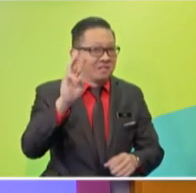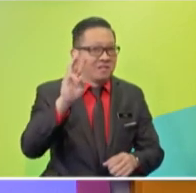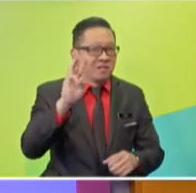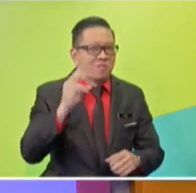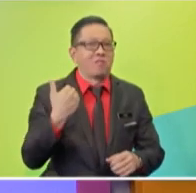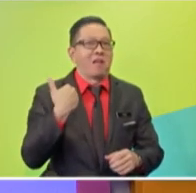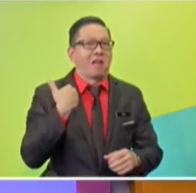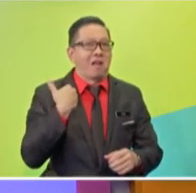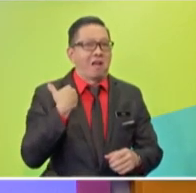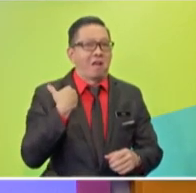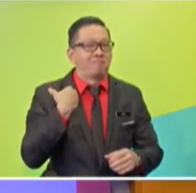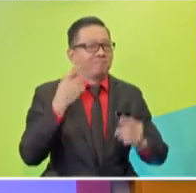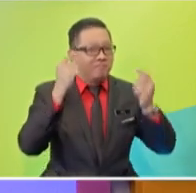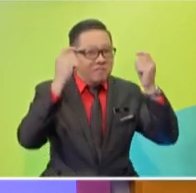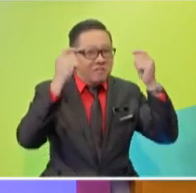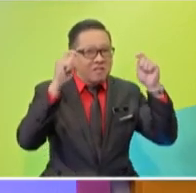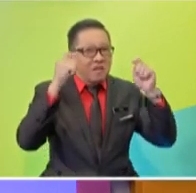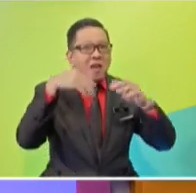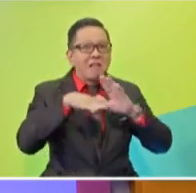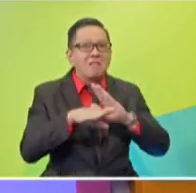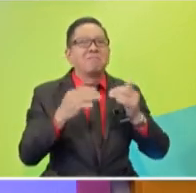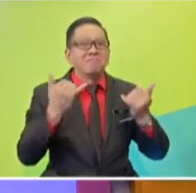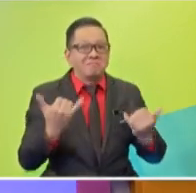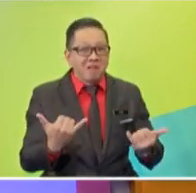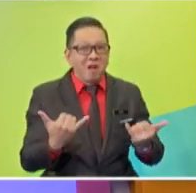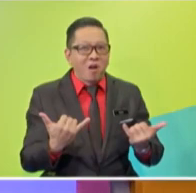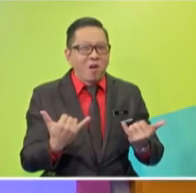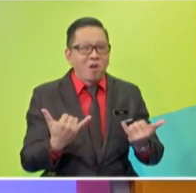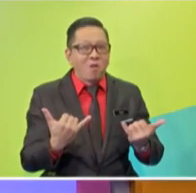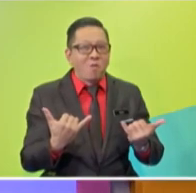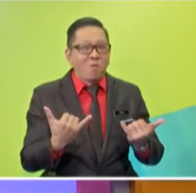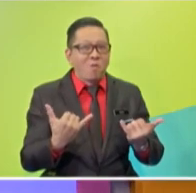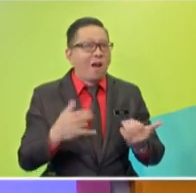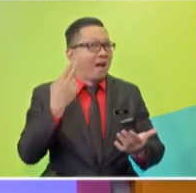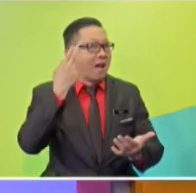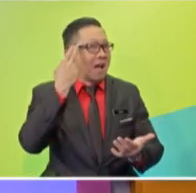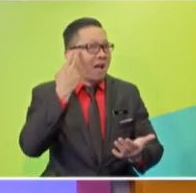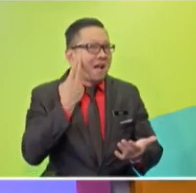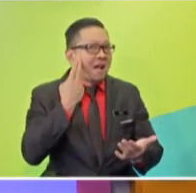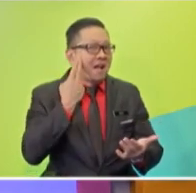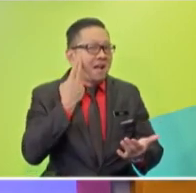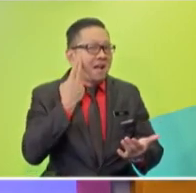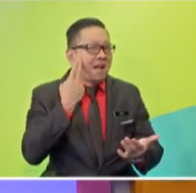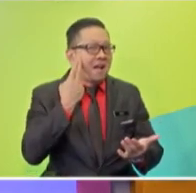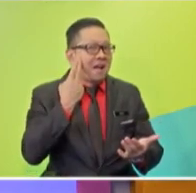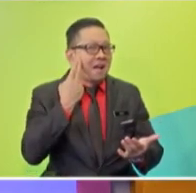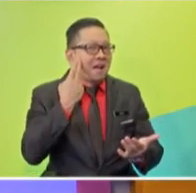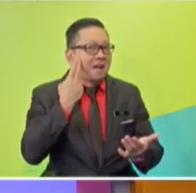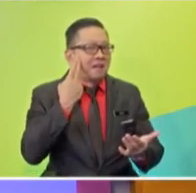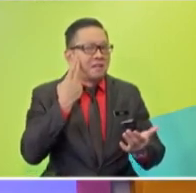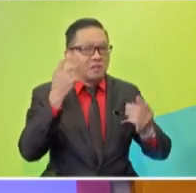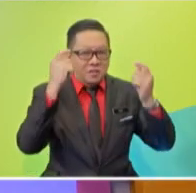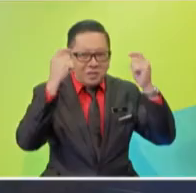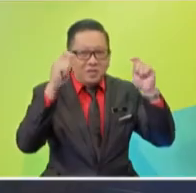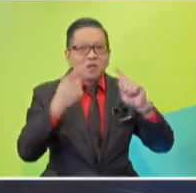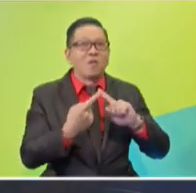have our lovely teacher here in the studio, who is Mr. Muhammad Haikal bin Abdullah Cik from